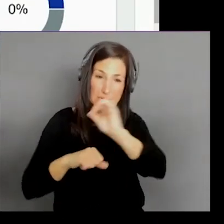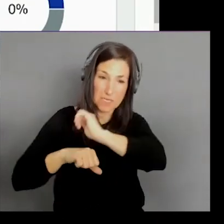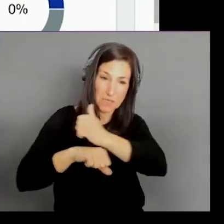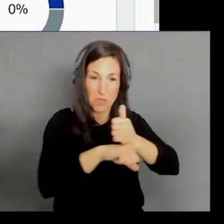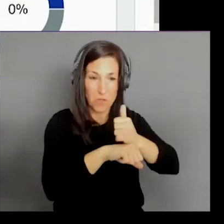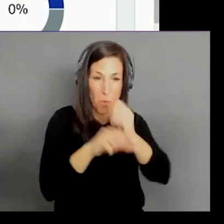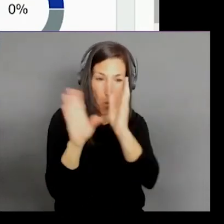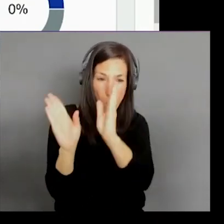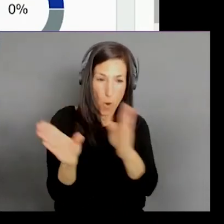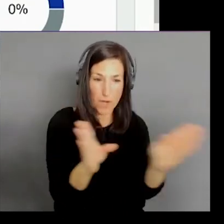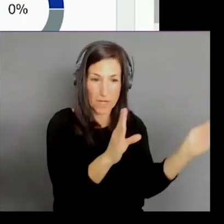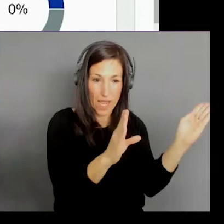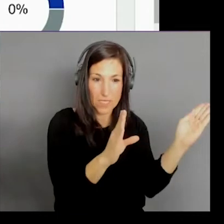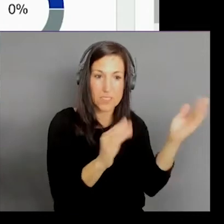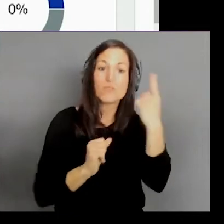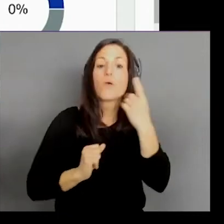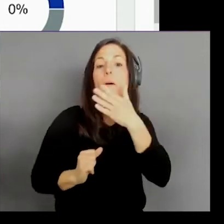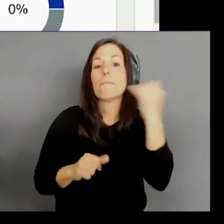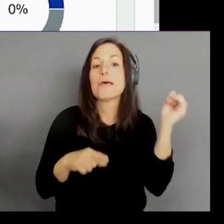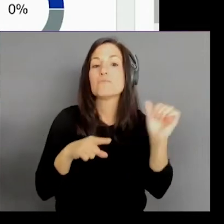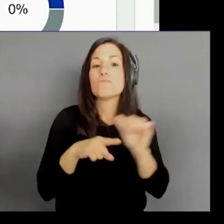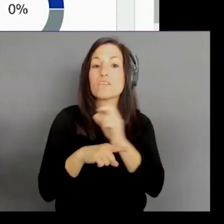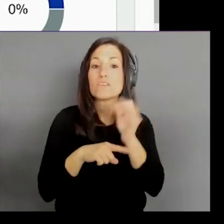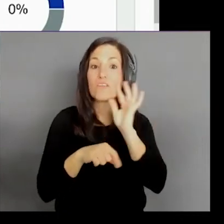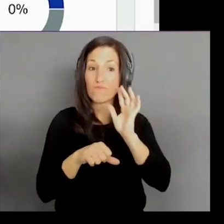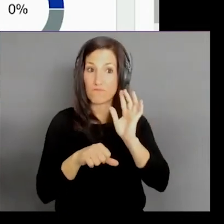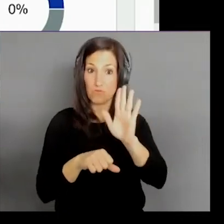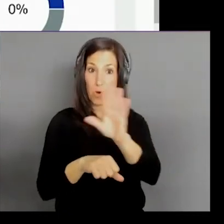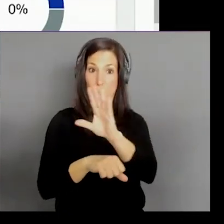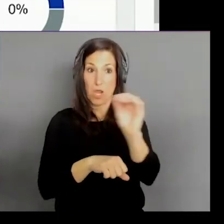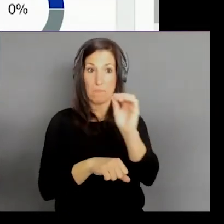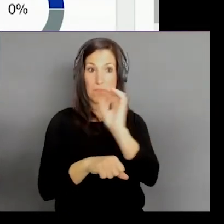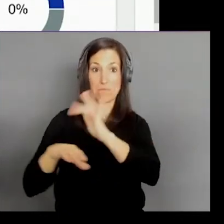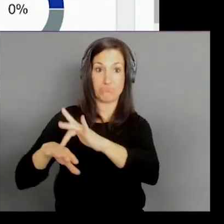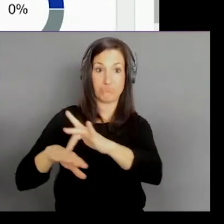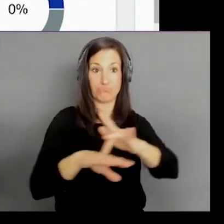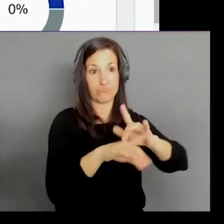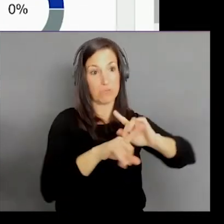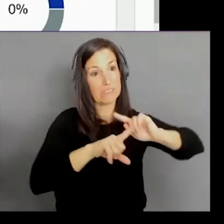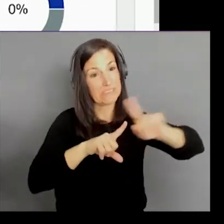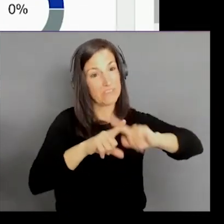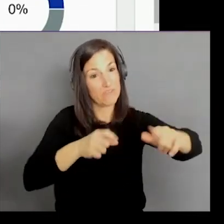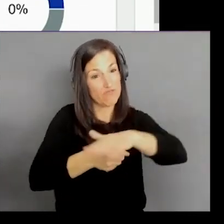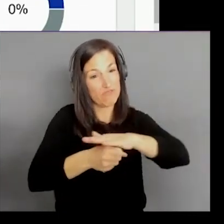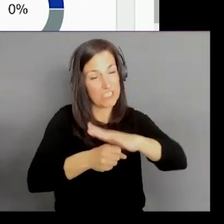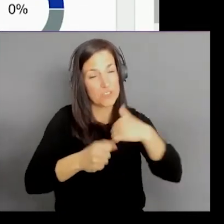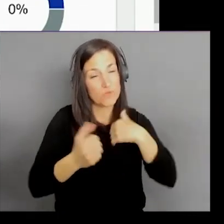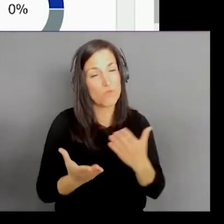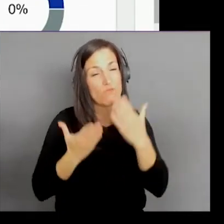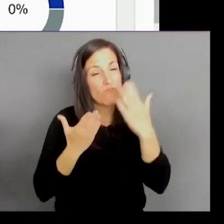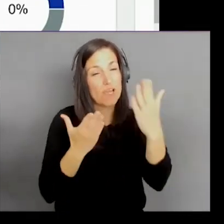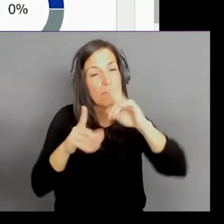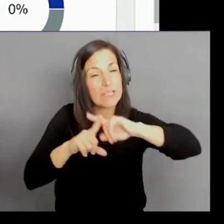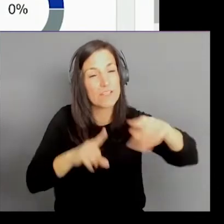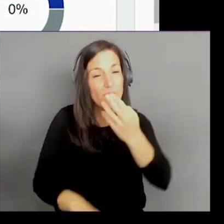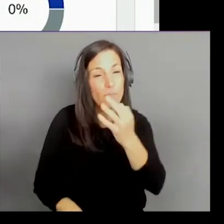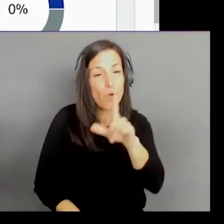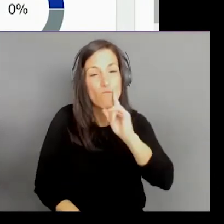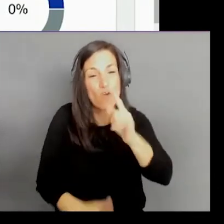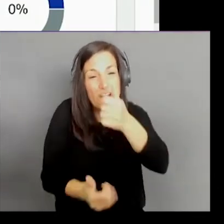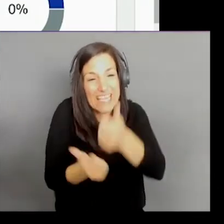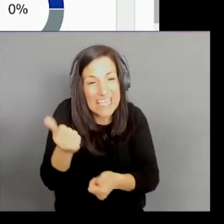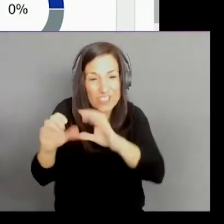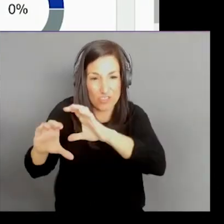multiple regions, we would recommend having a different pool for each region, like I'm demonstrating now, and then